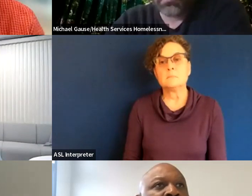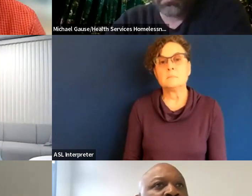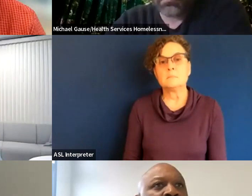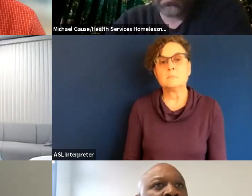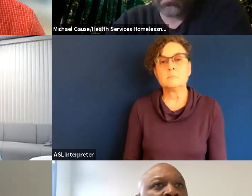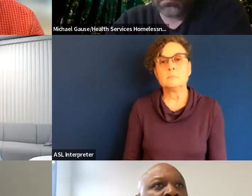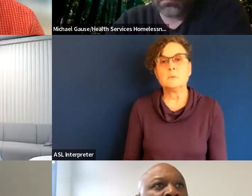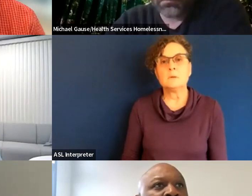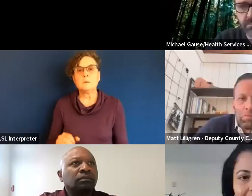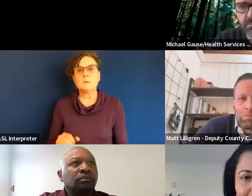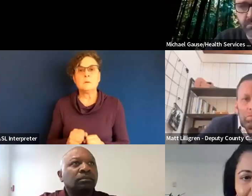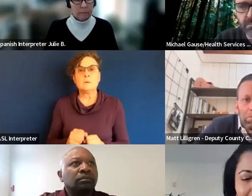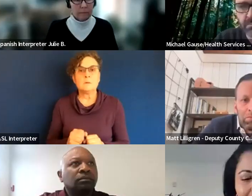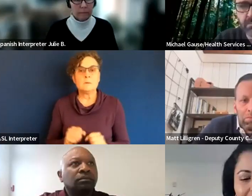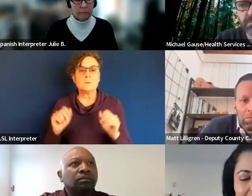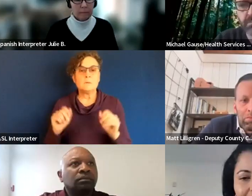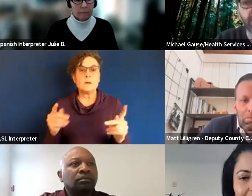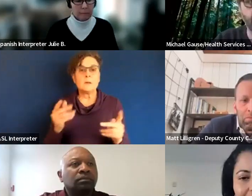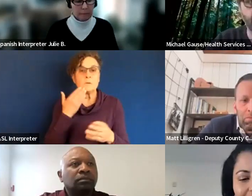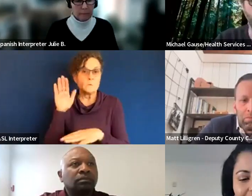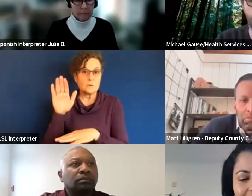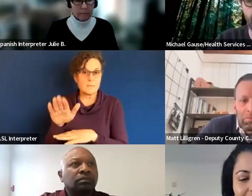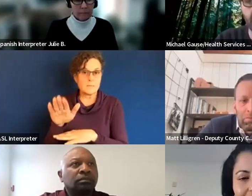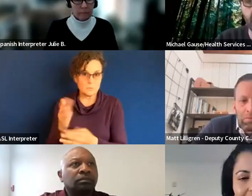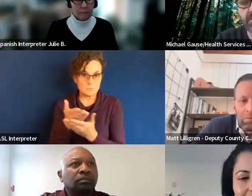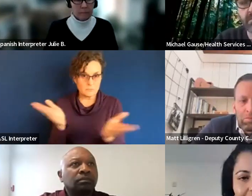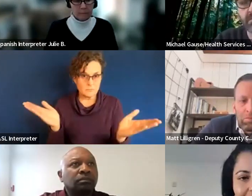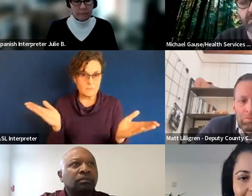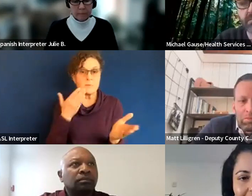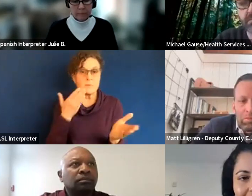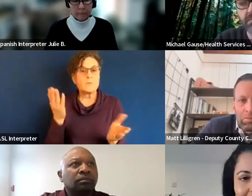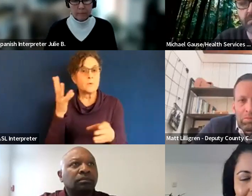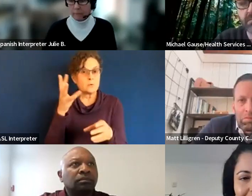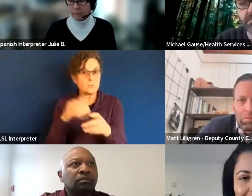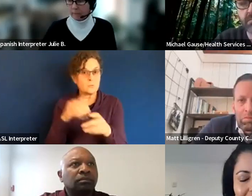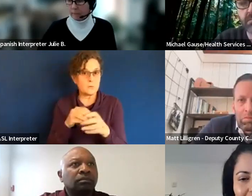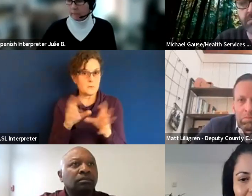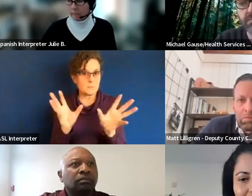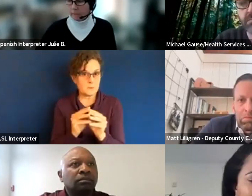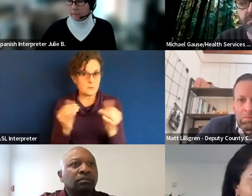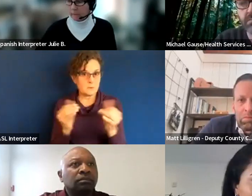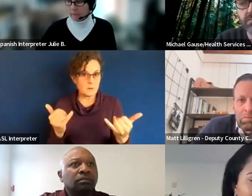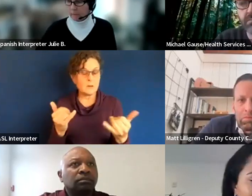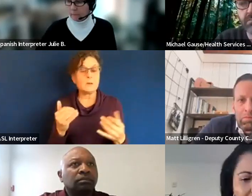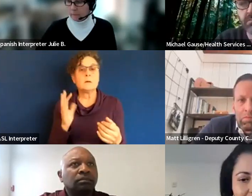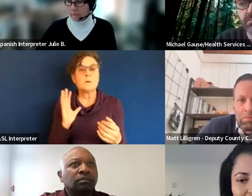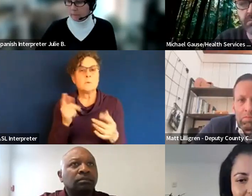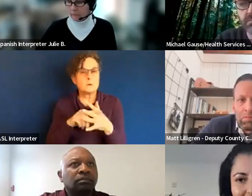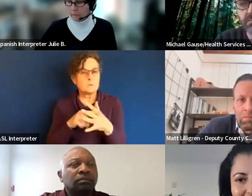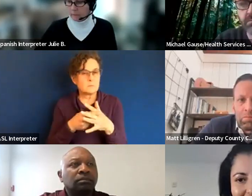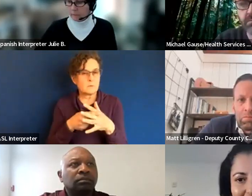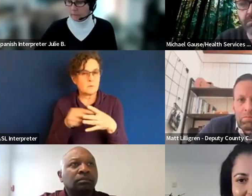All right. Good afternoon, everybody, and thanks for joining us today. We're going to get started in just a